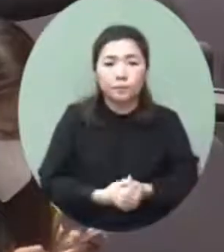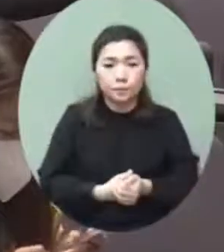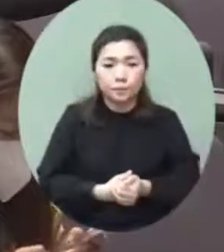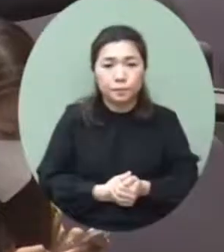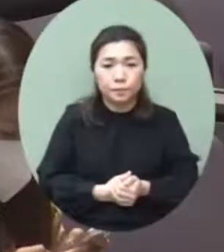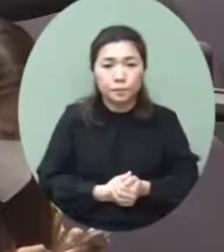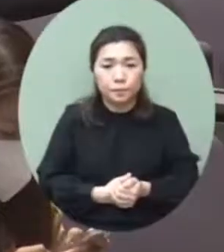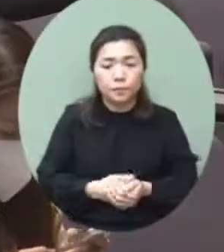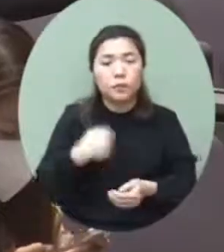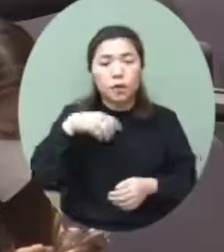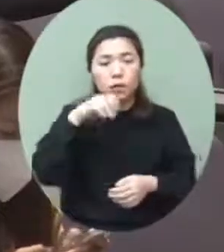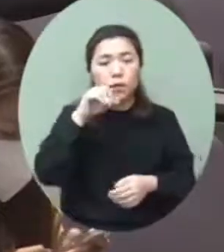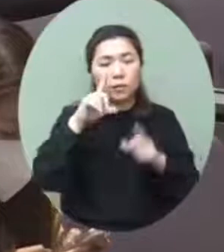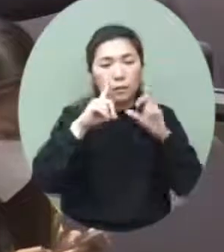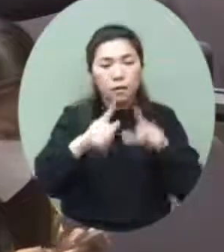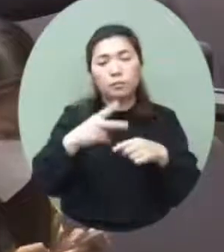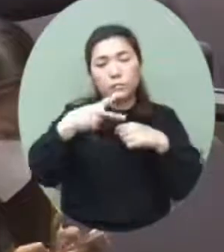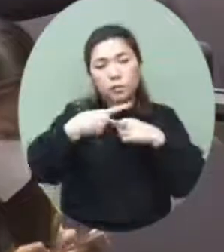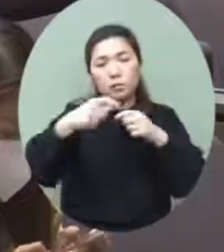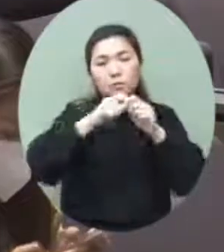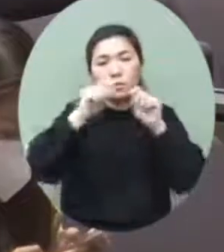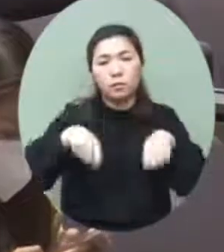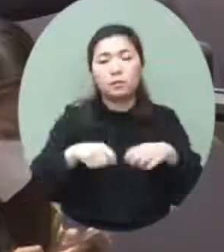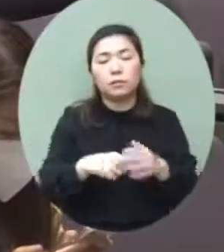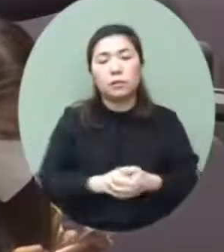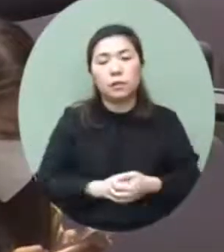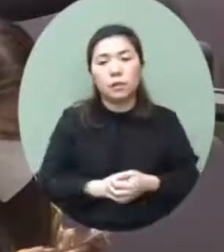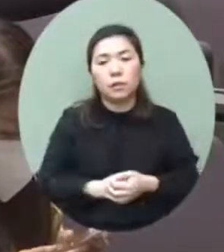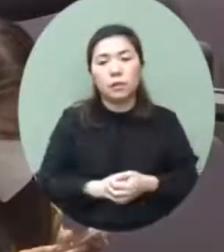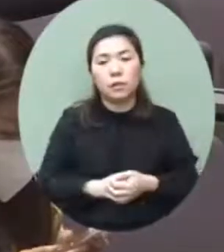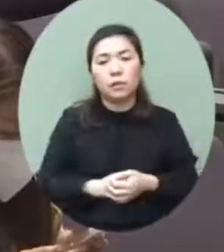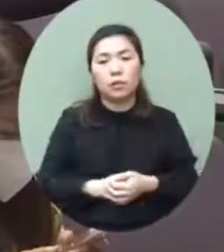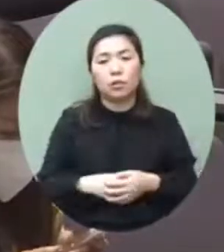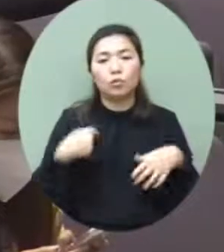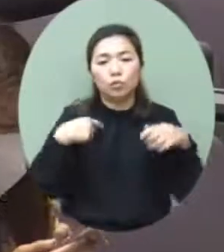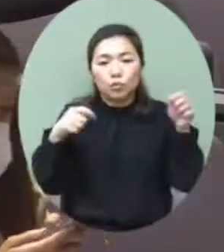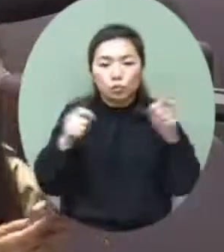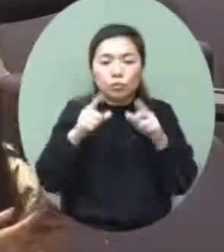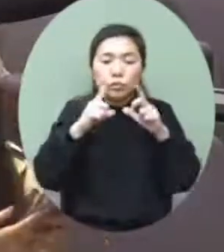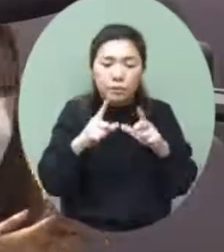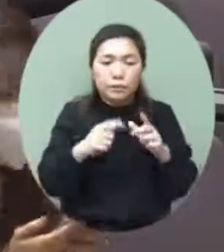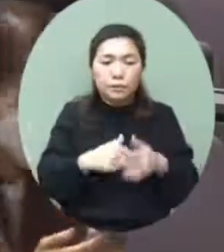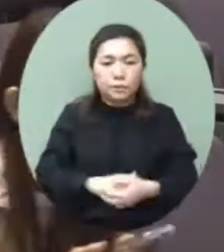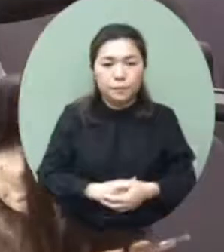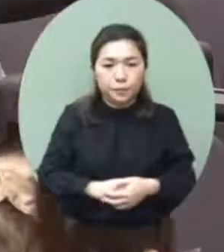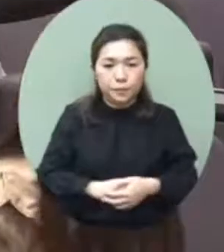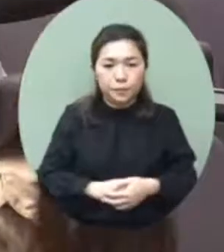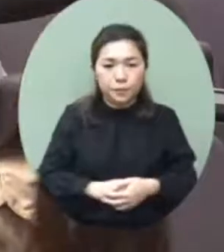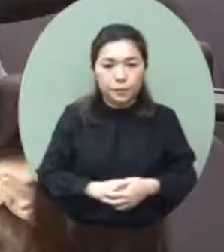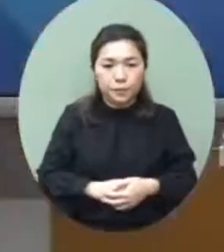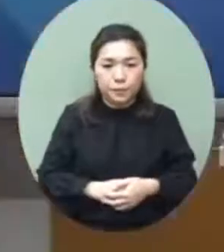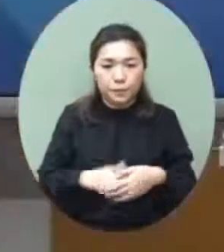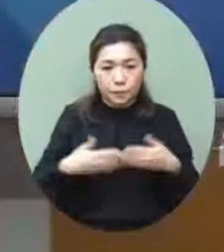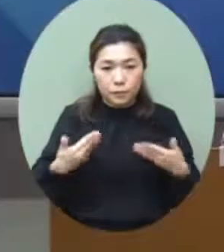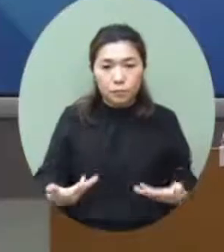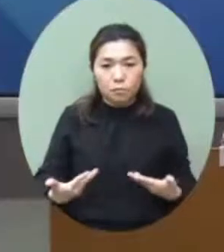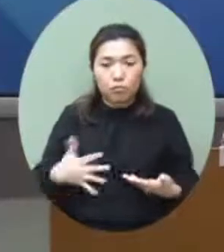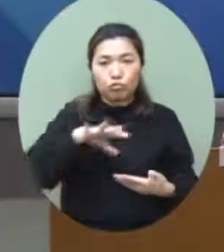more than 1,000 points. How can we reinstate people's confidence in the stock market?